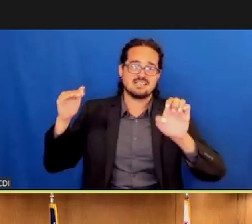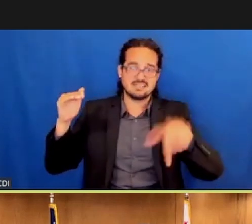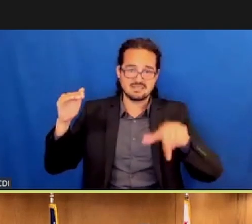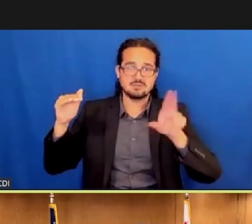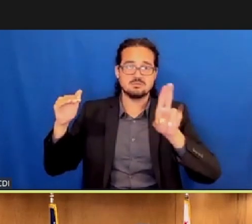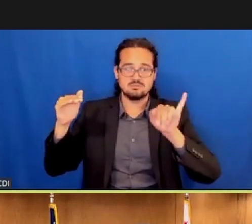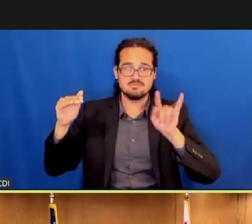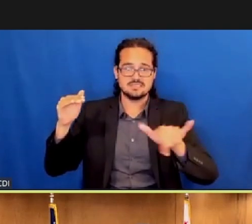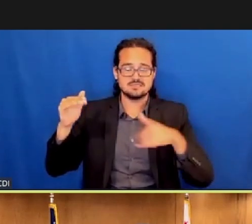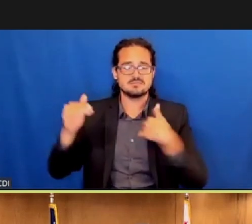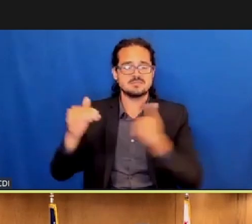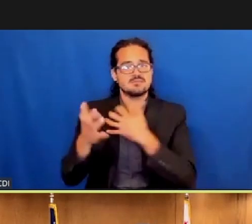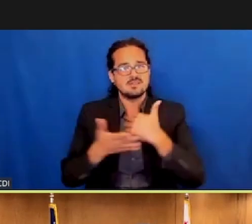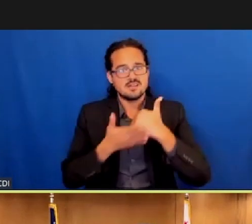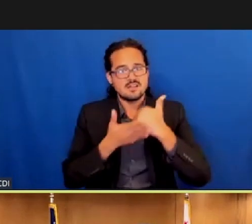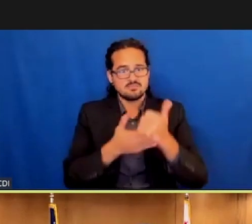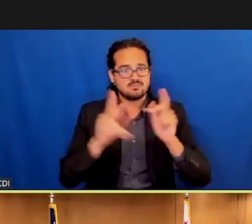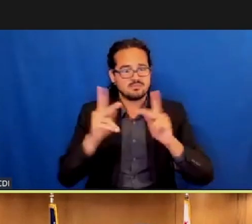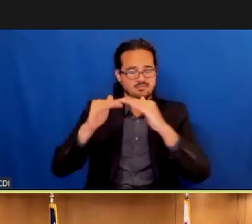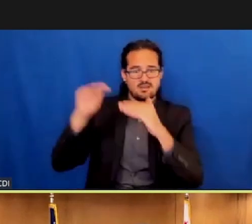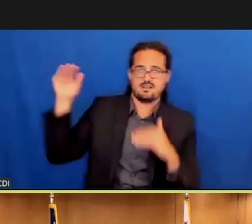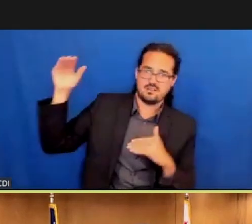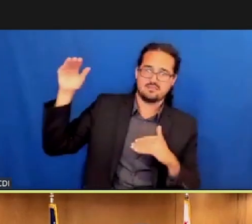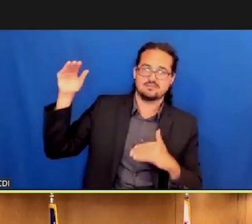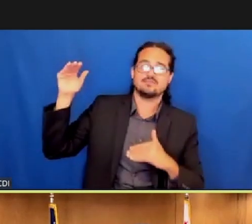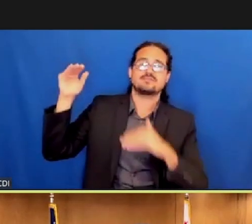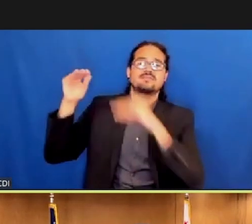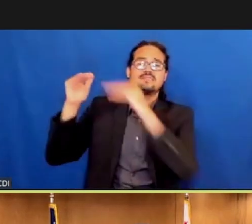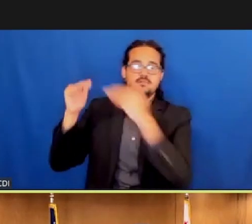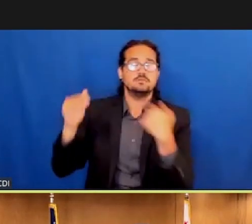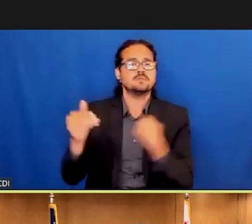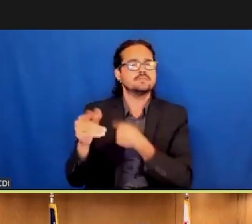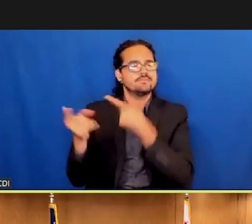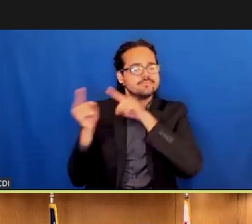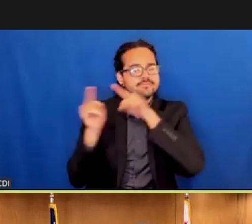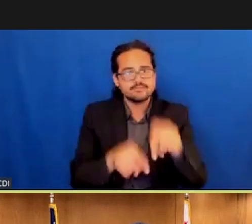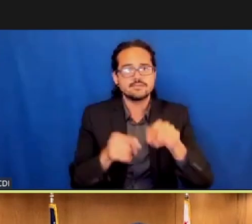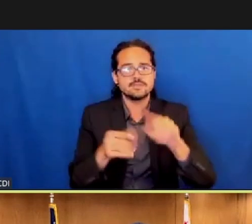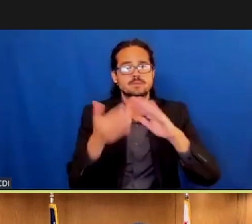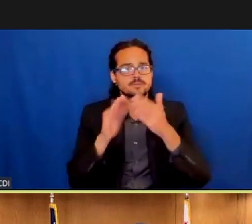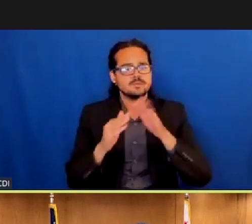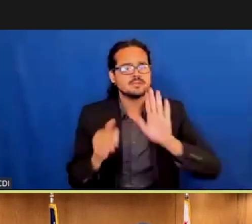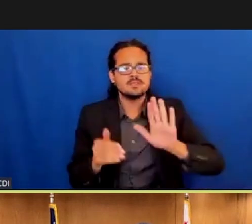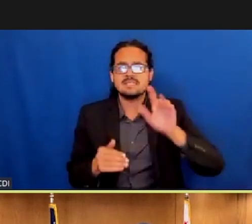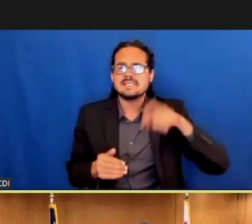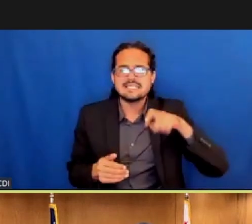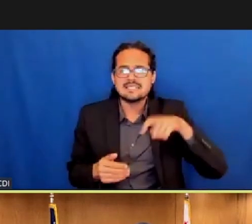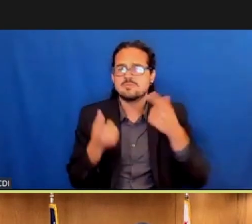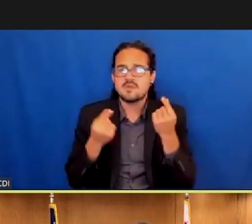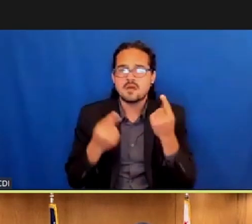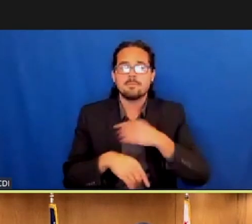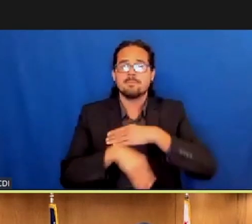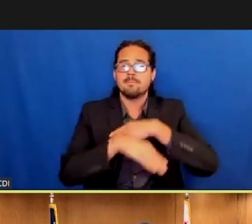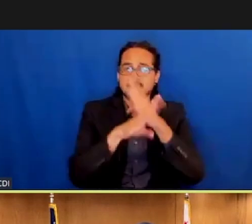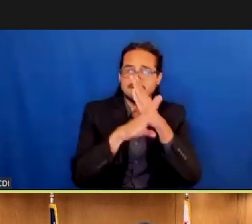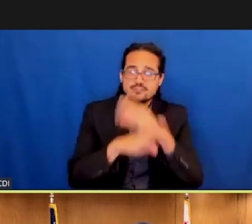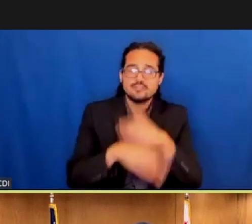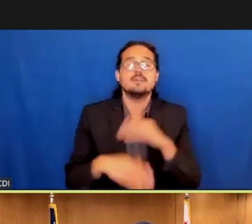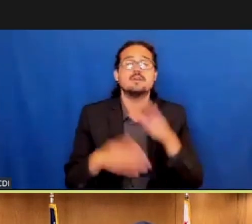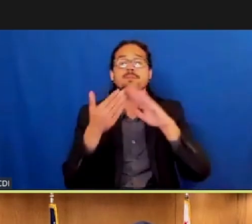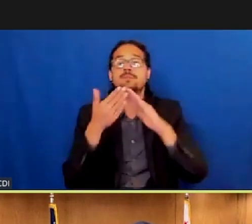in our communities of need and our communities of color in particular. And like I talked about, bringing